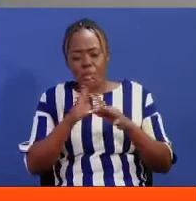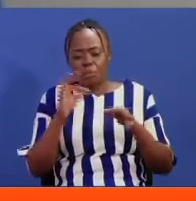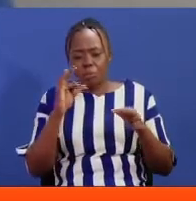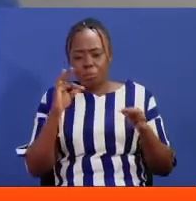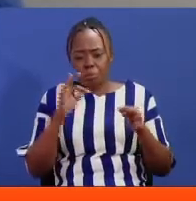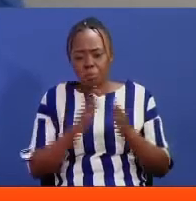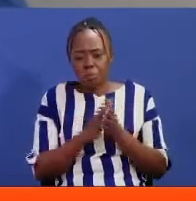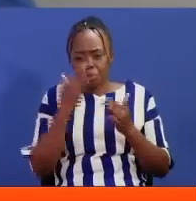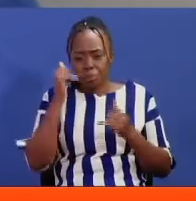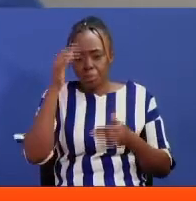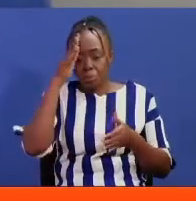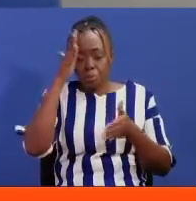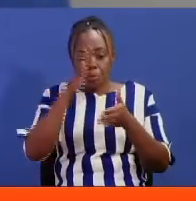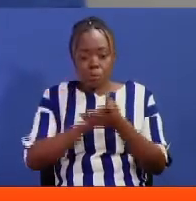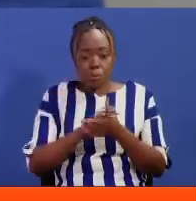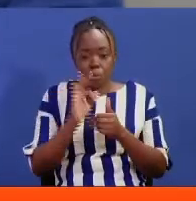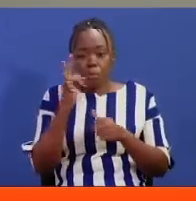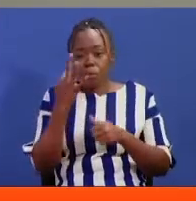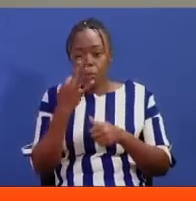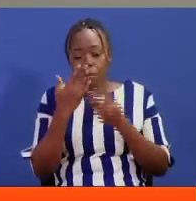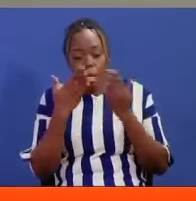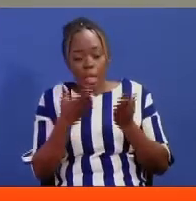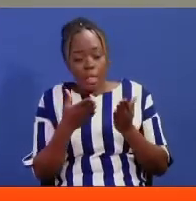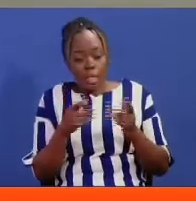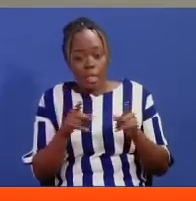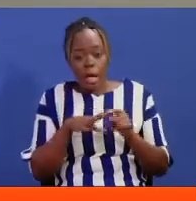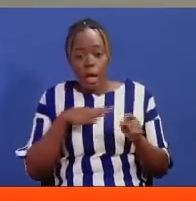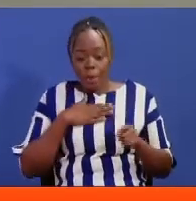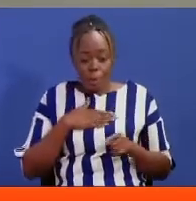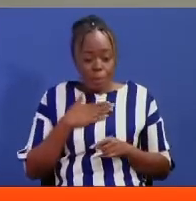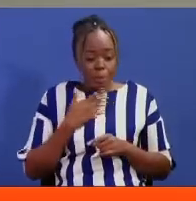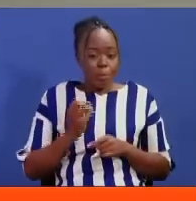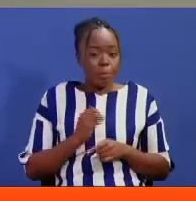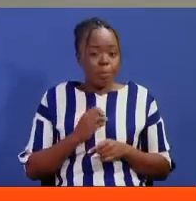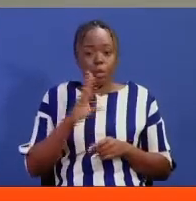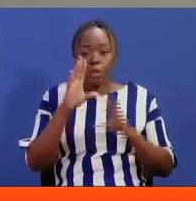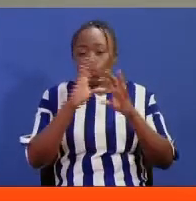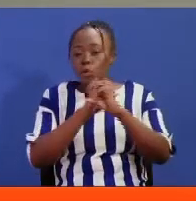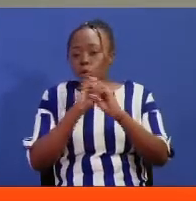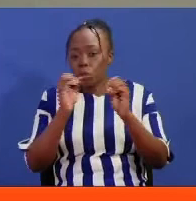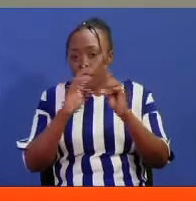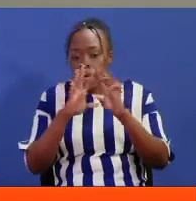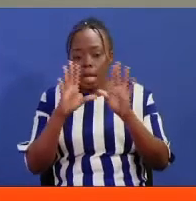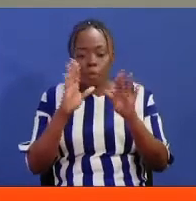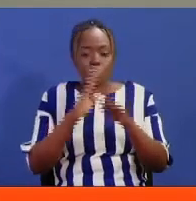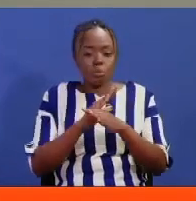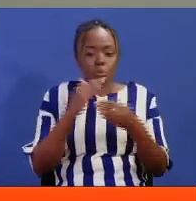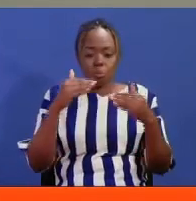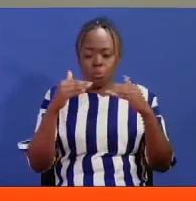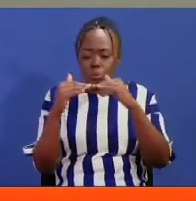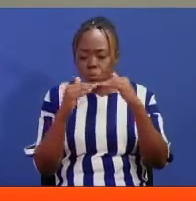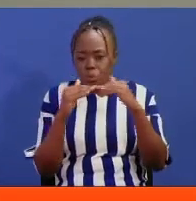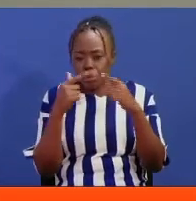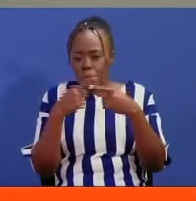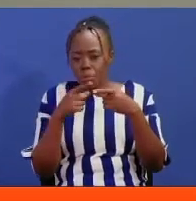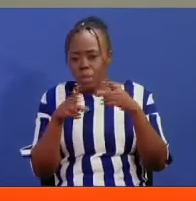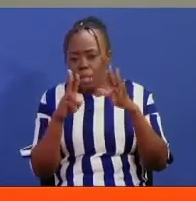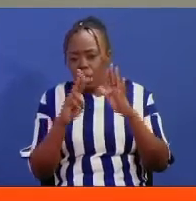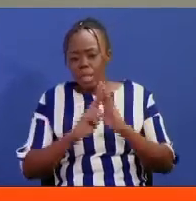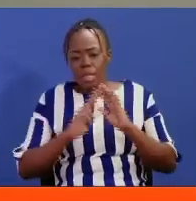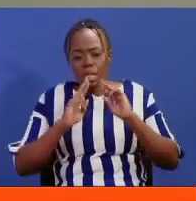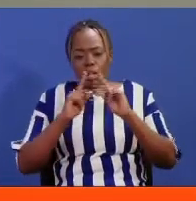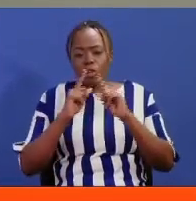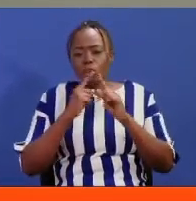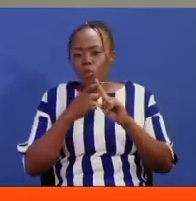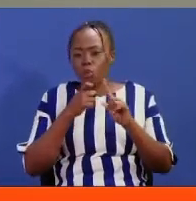I believe that leeway should be there. In my own opinion, there should be no limitation, but there should be regulation from the